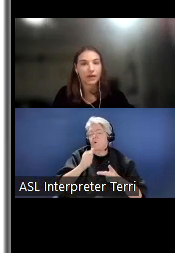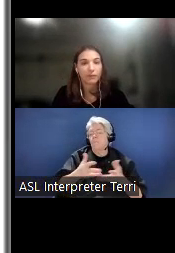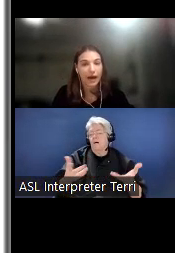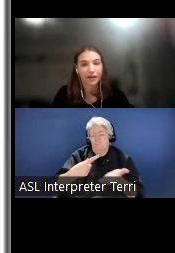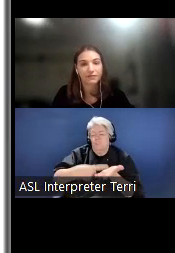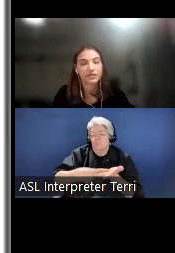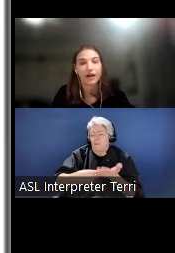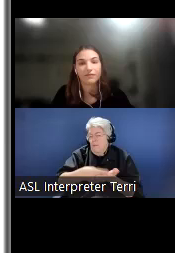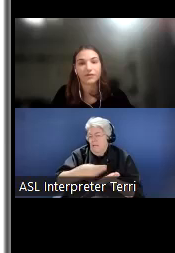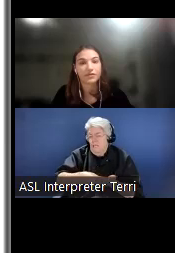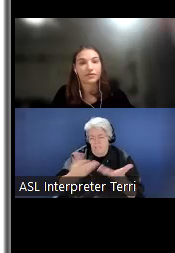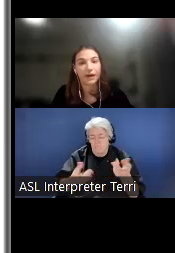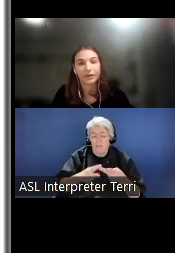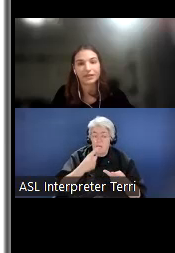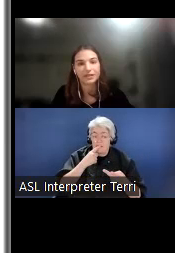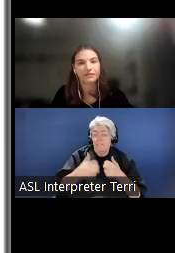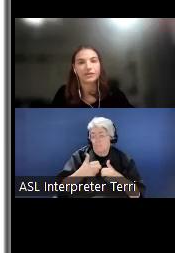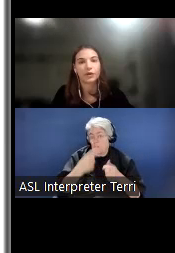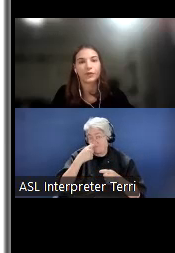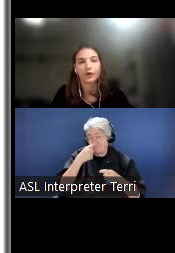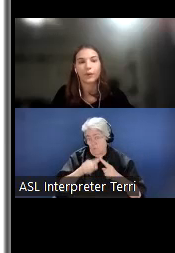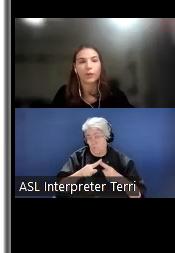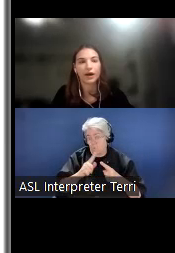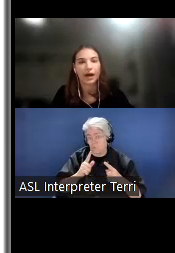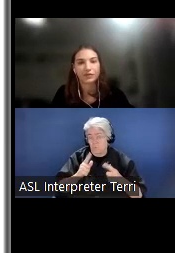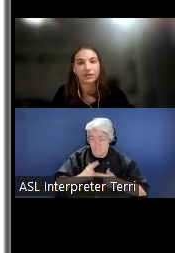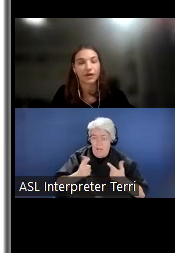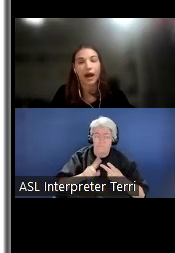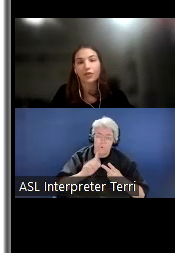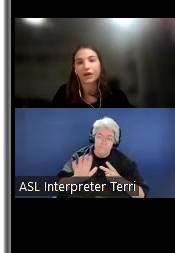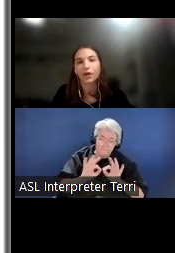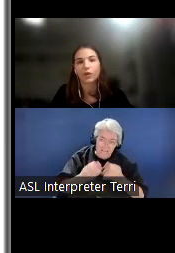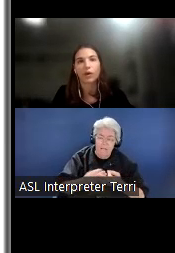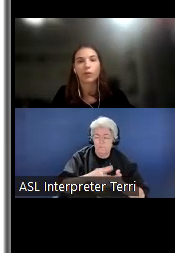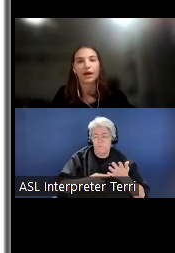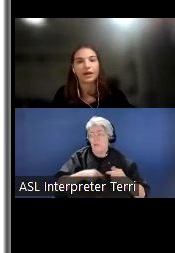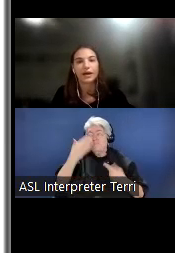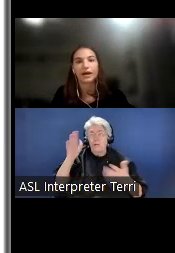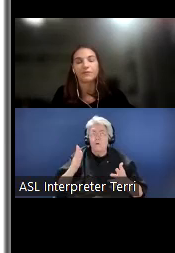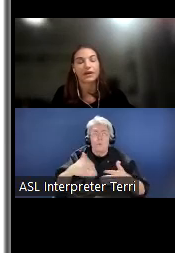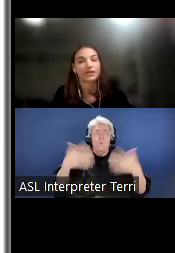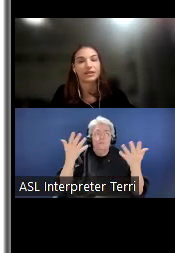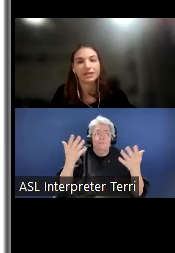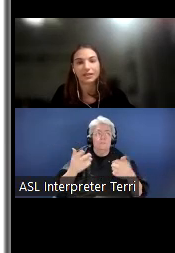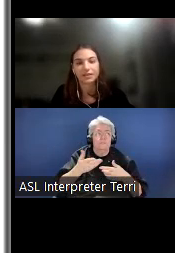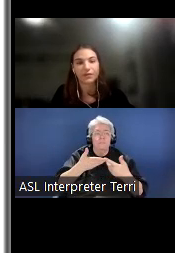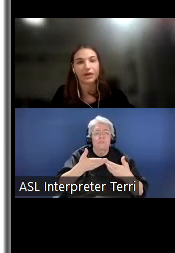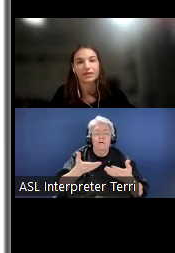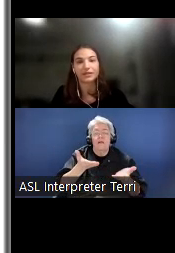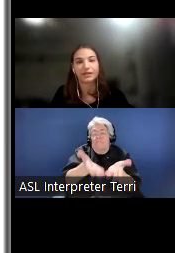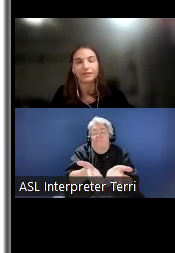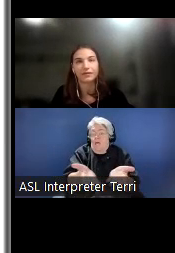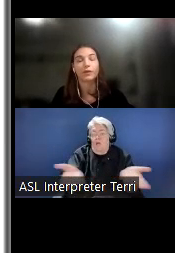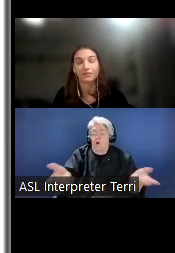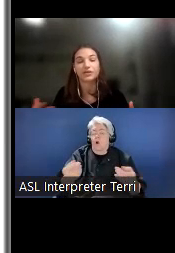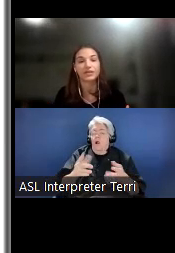be problematic for survivors or their families if they don't know what options are out there or what financial assistance